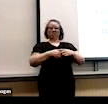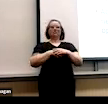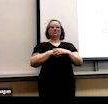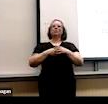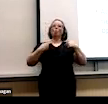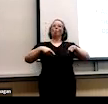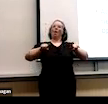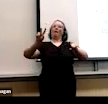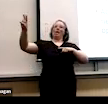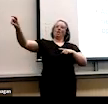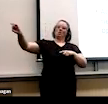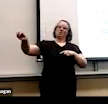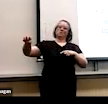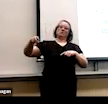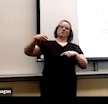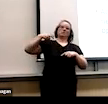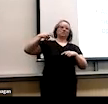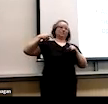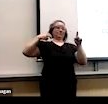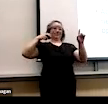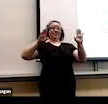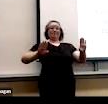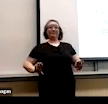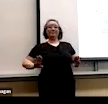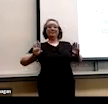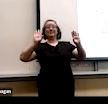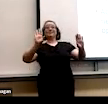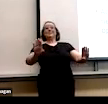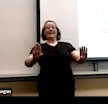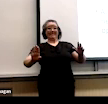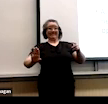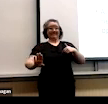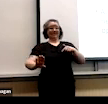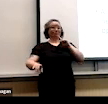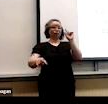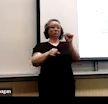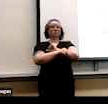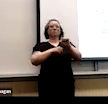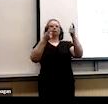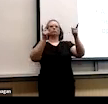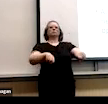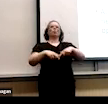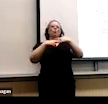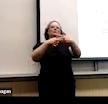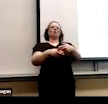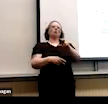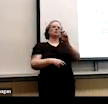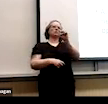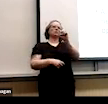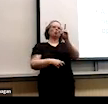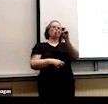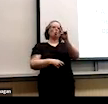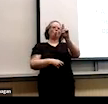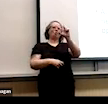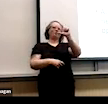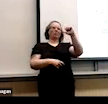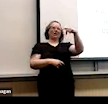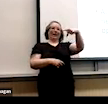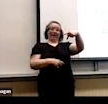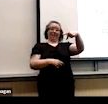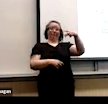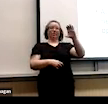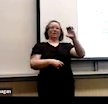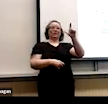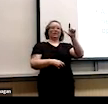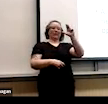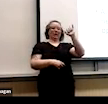well. Love when this happens during an overlap clinic. So this is what I do at Thames Valley. I go to the pediatric clinic as the adult provider, and